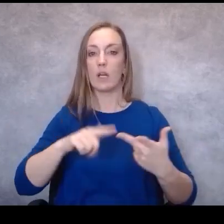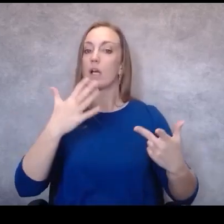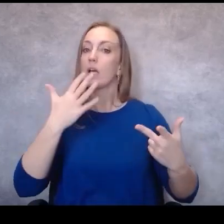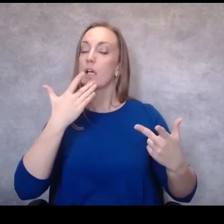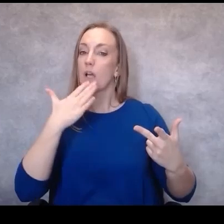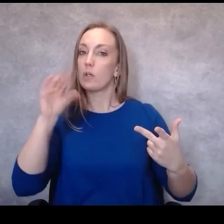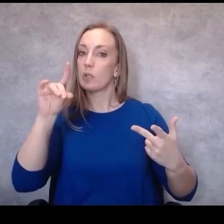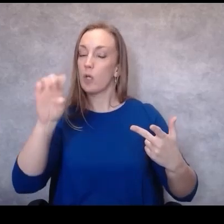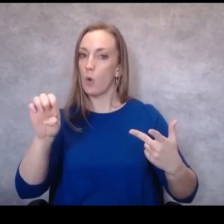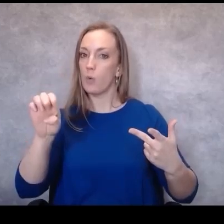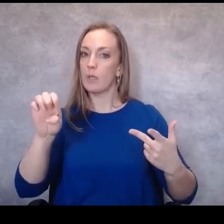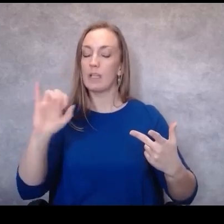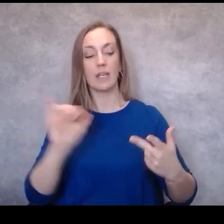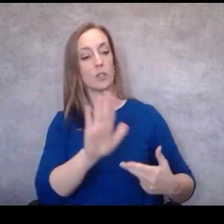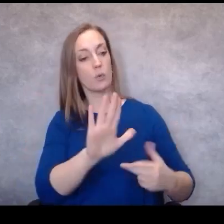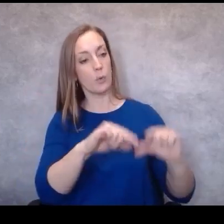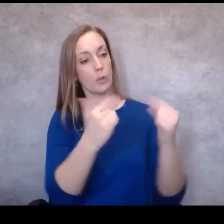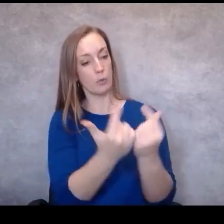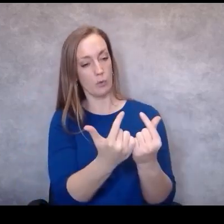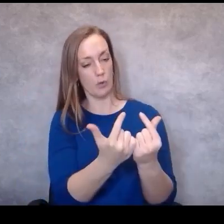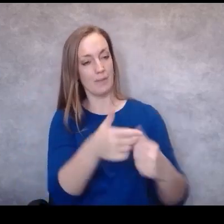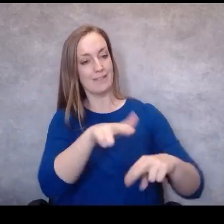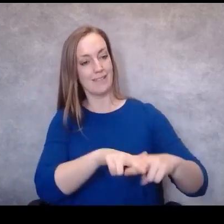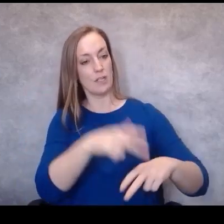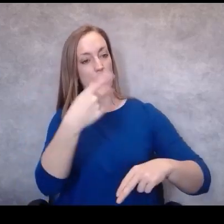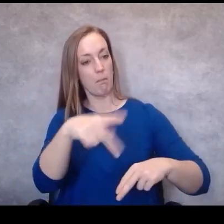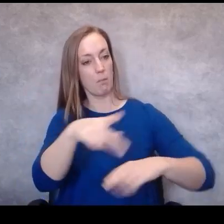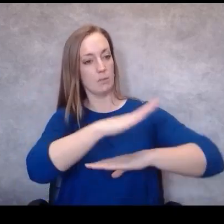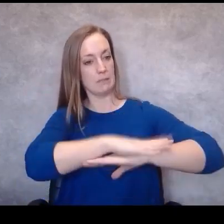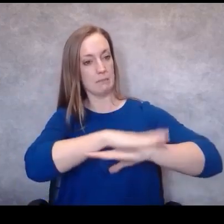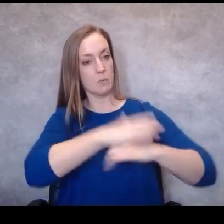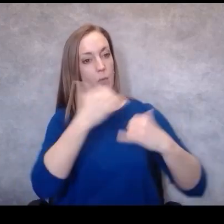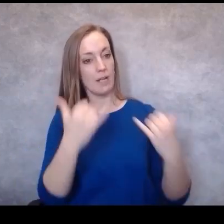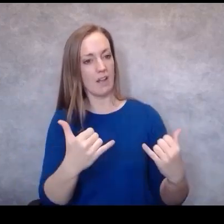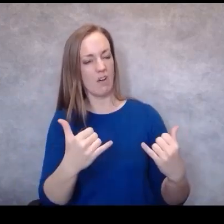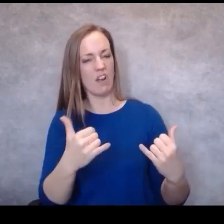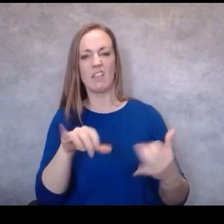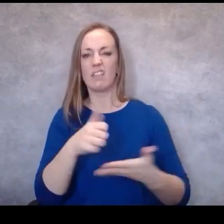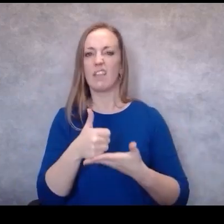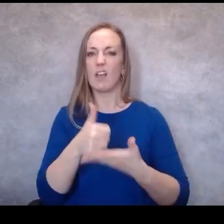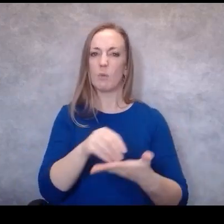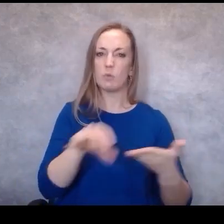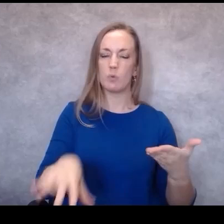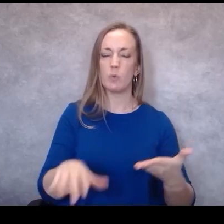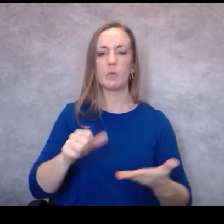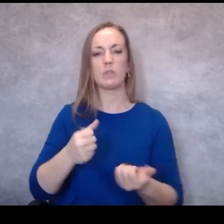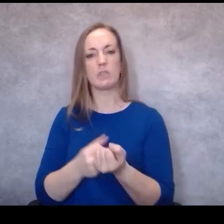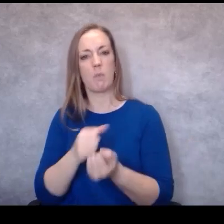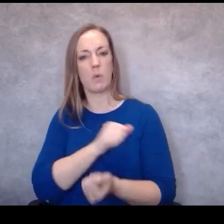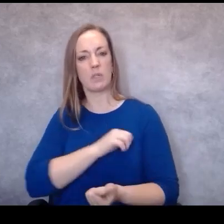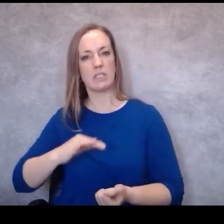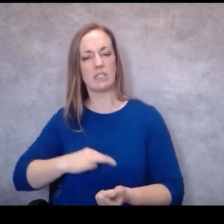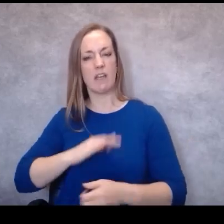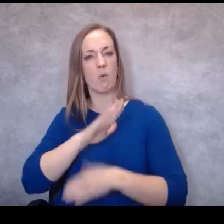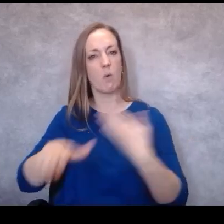is at the purple table right now," can help both students and support staff understand how classroom space should be